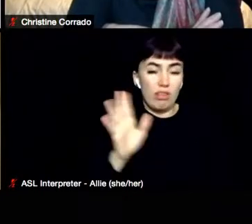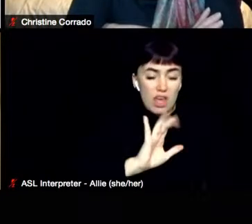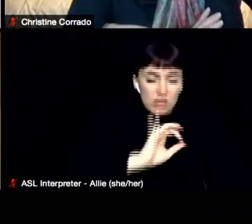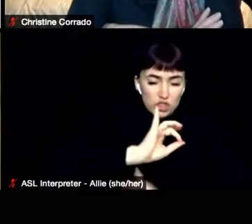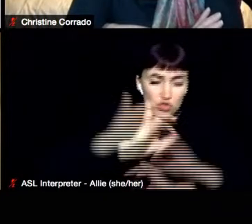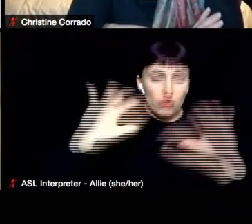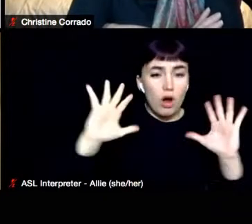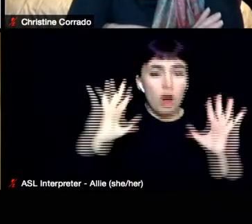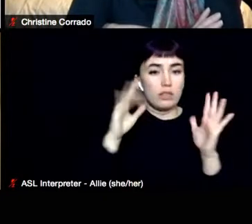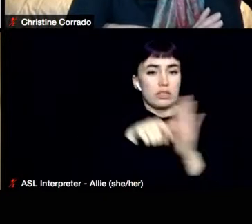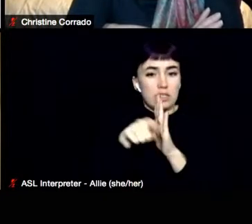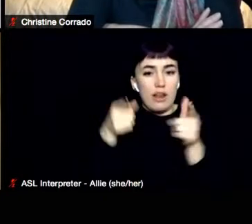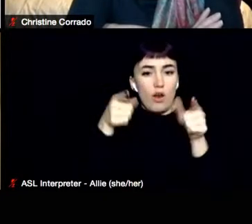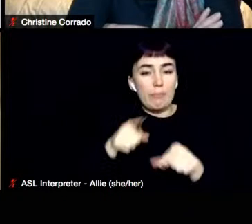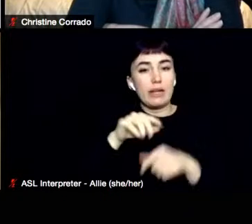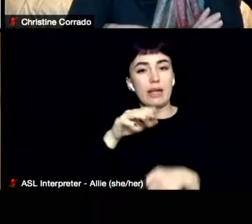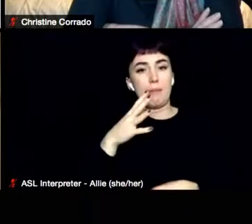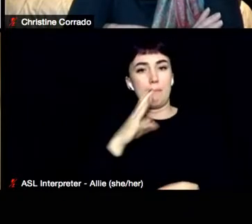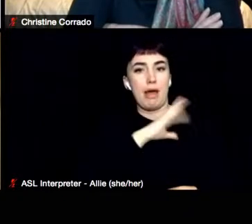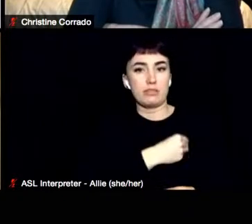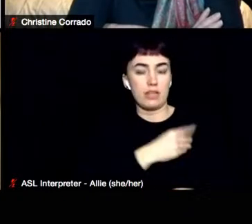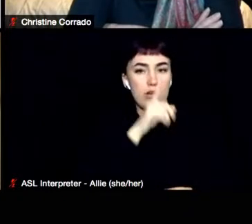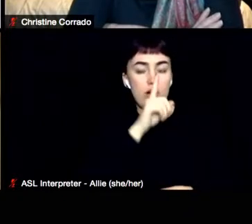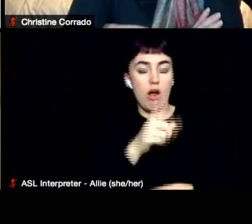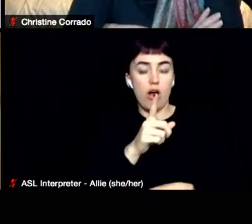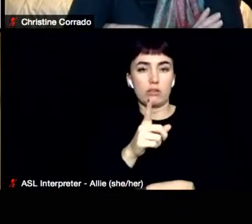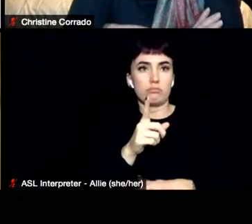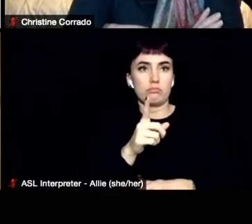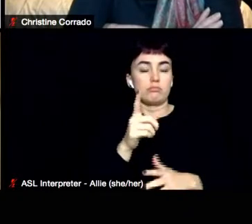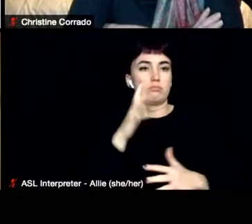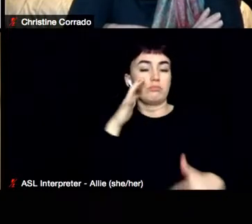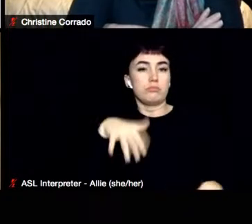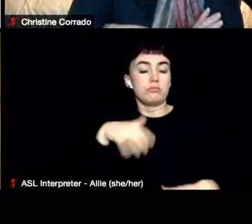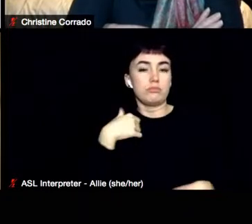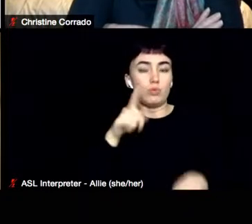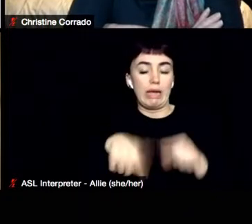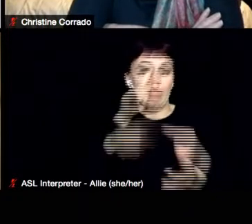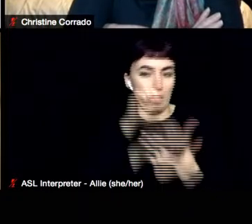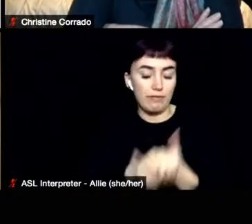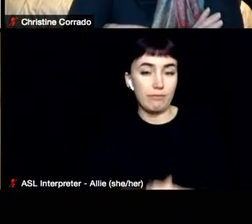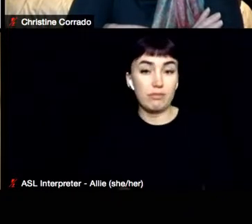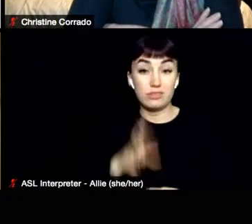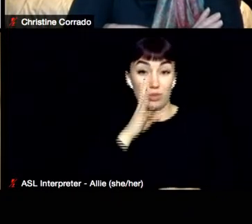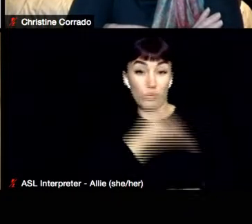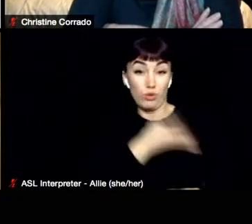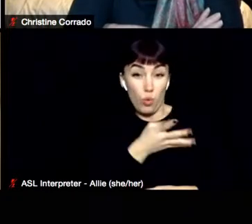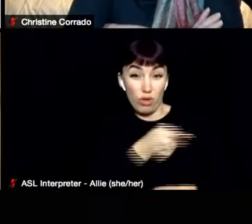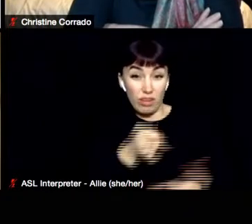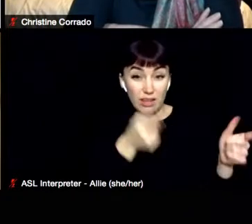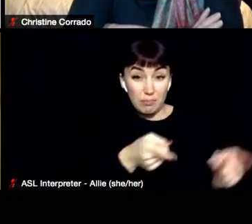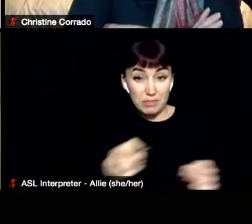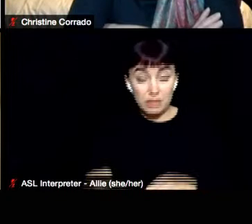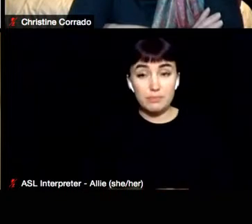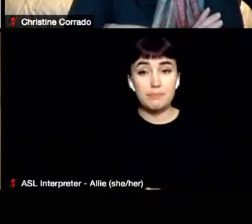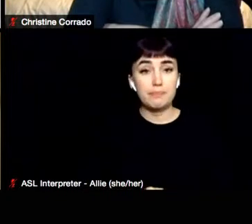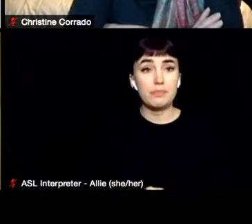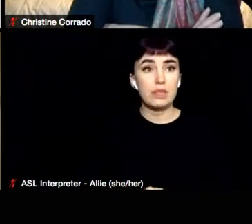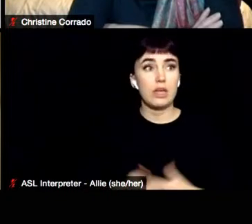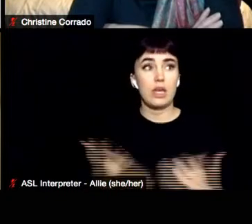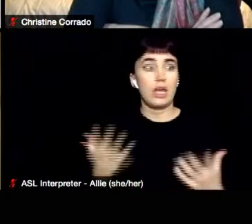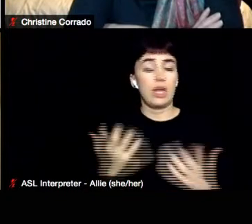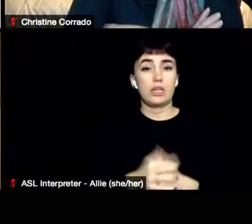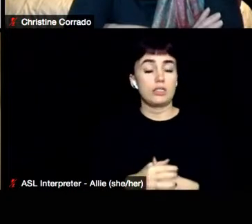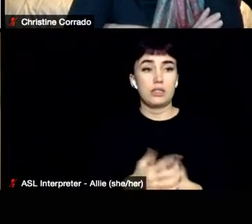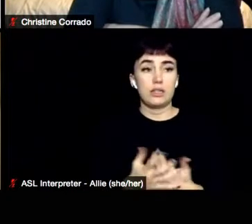that are happening in Palestine are unbelievable. And to ignore those is just